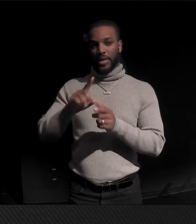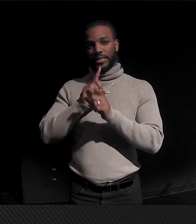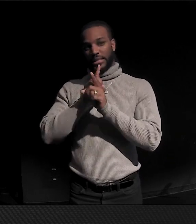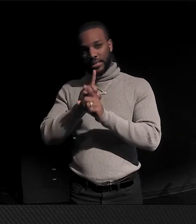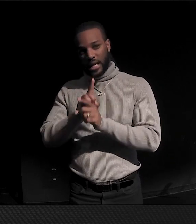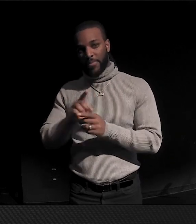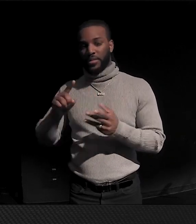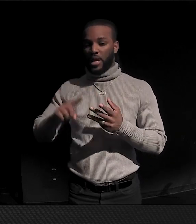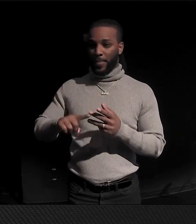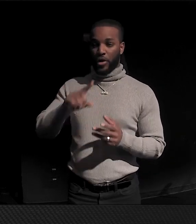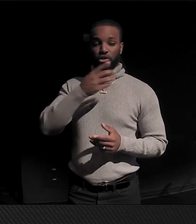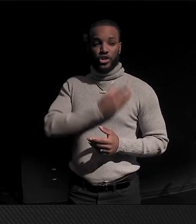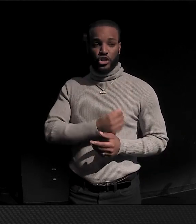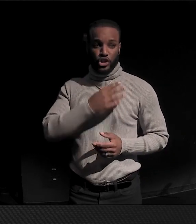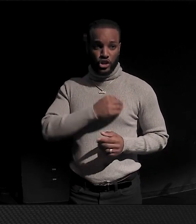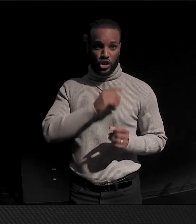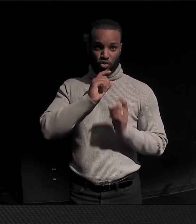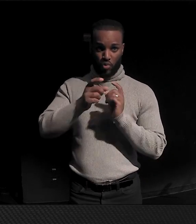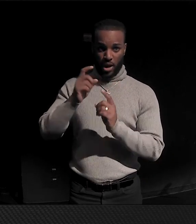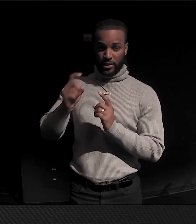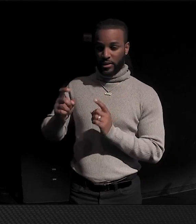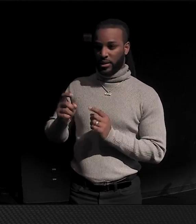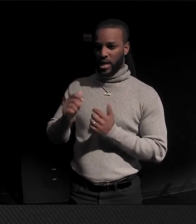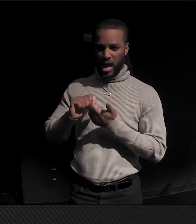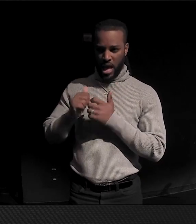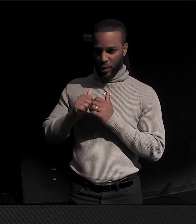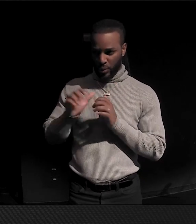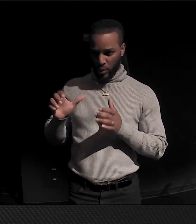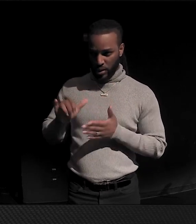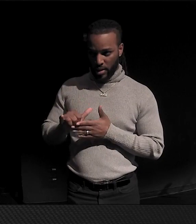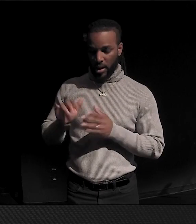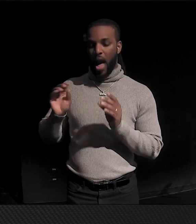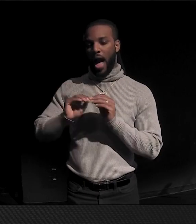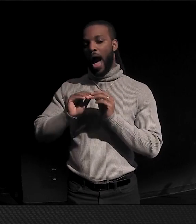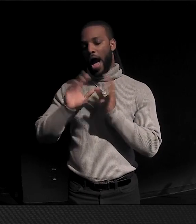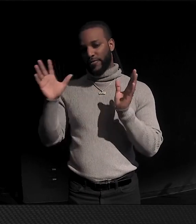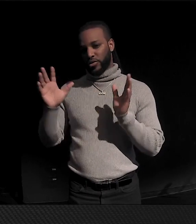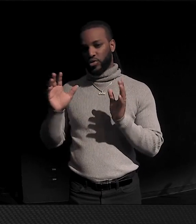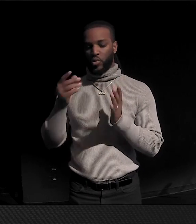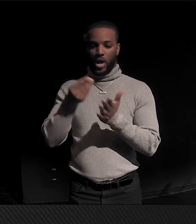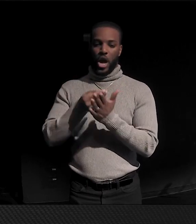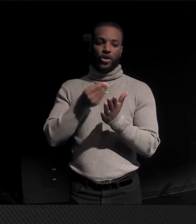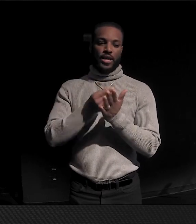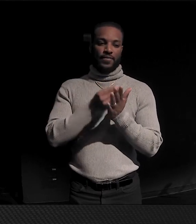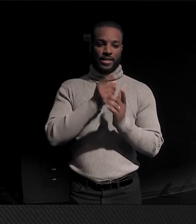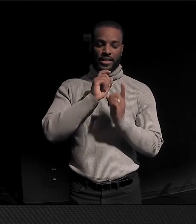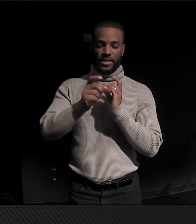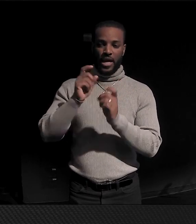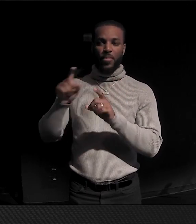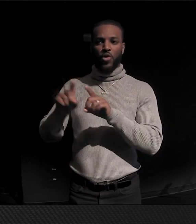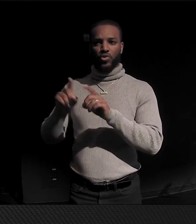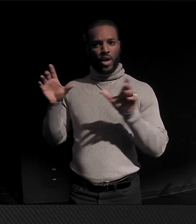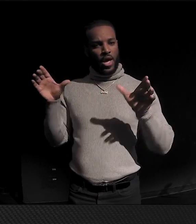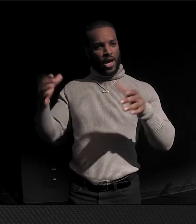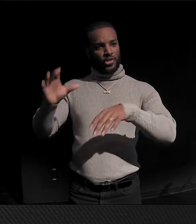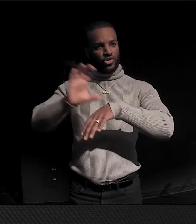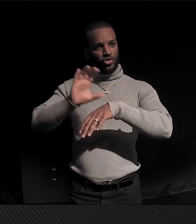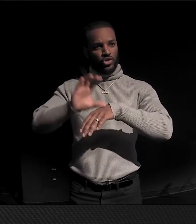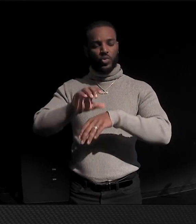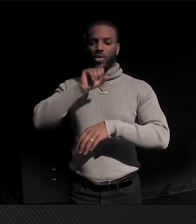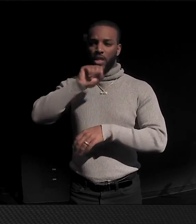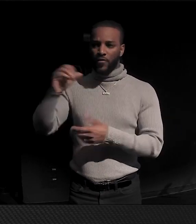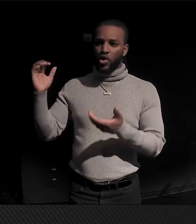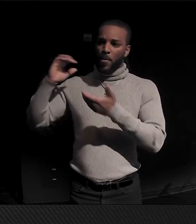we're intentional about generosity. One of the ways we do that, obviously, is through our giving and tithing, but as a church, we love to partner